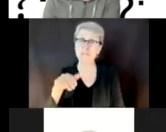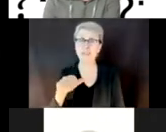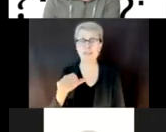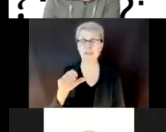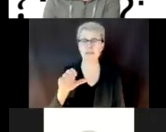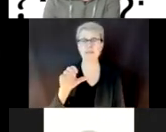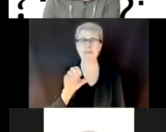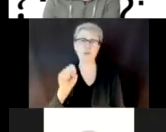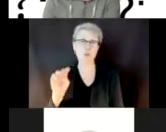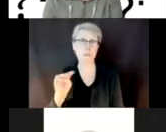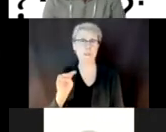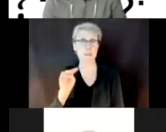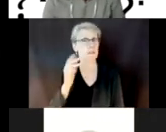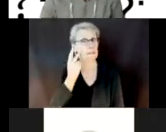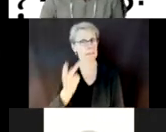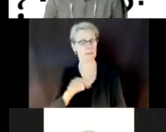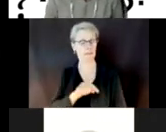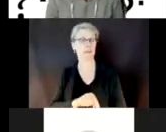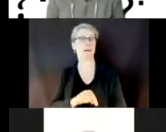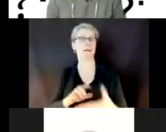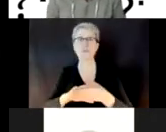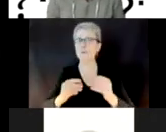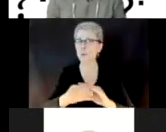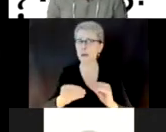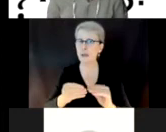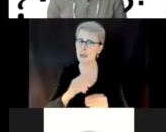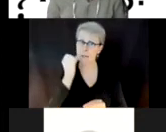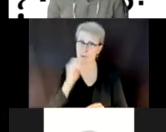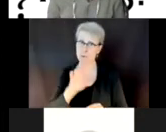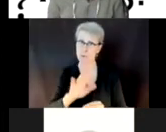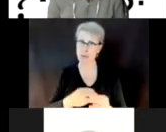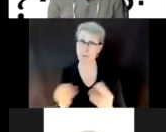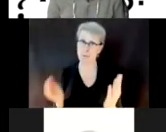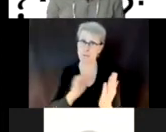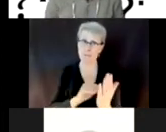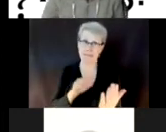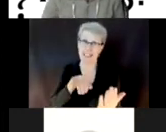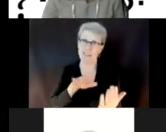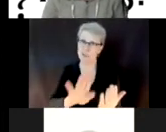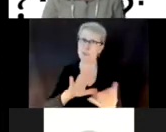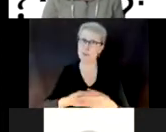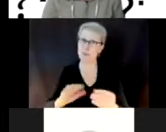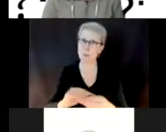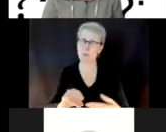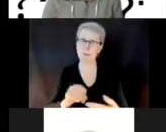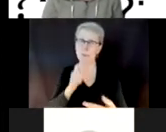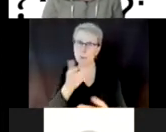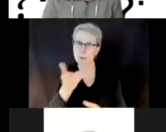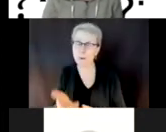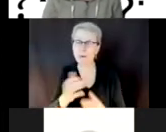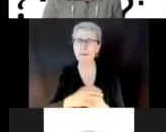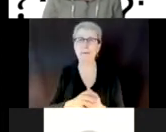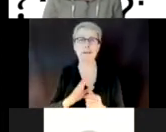whether you know it or not, if you're on social, you're kind of telling a story about who your brand is and what you're about. You're sharing